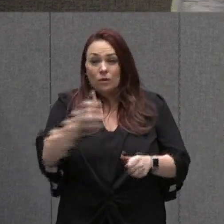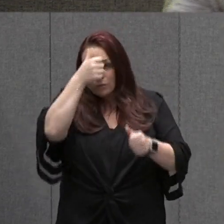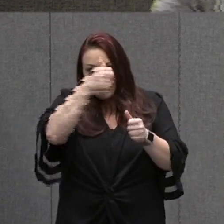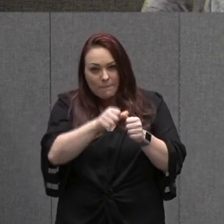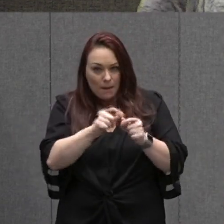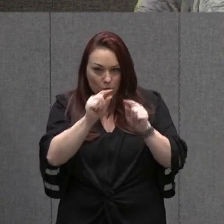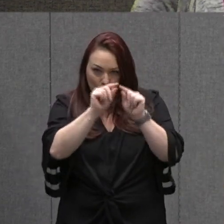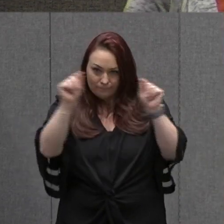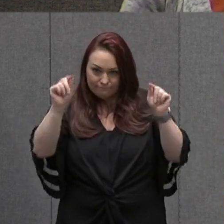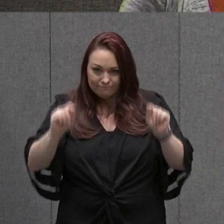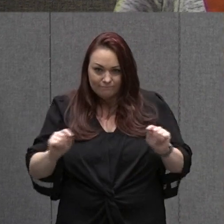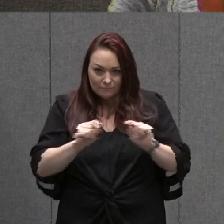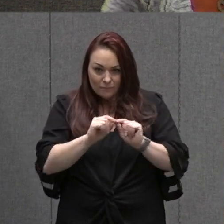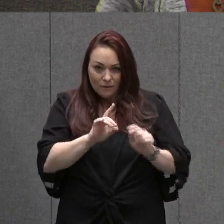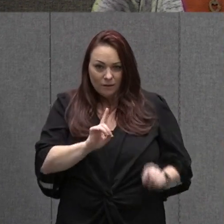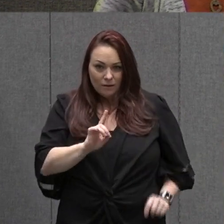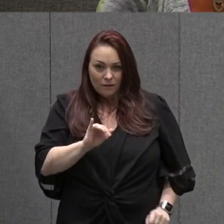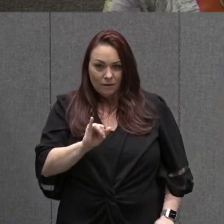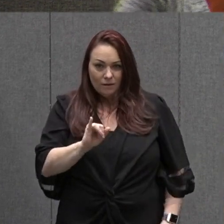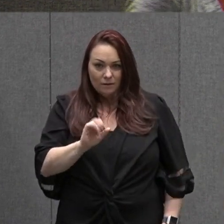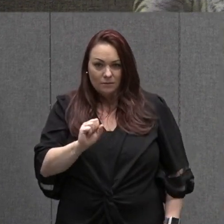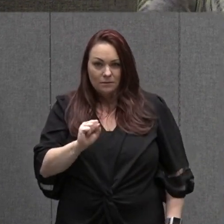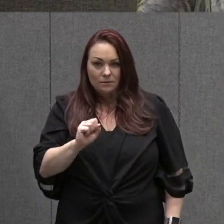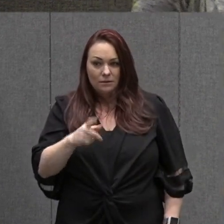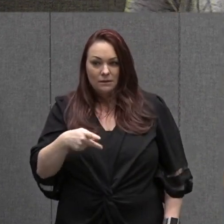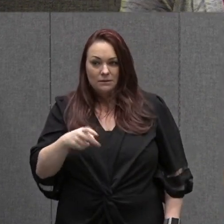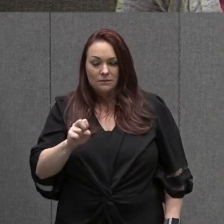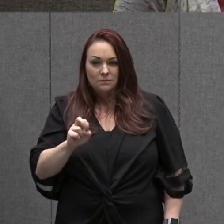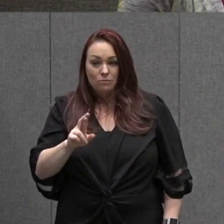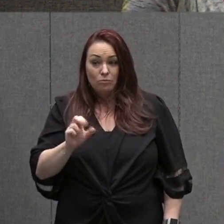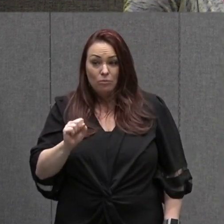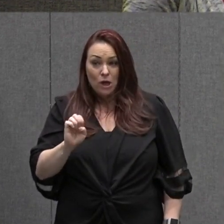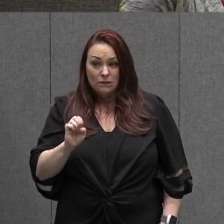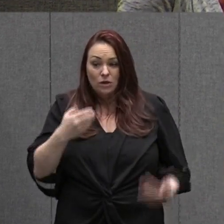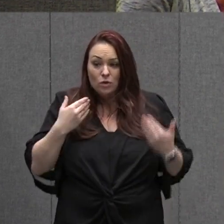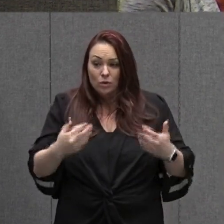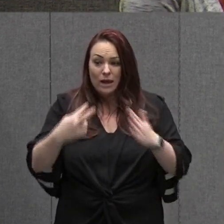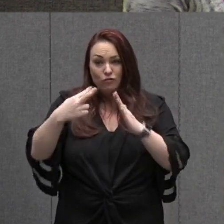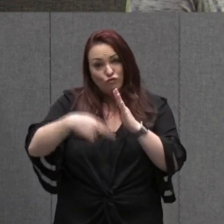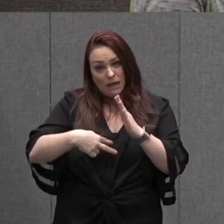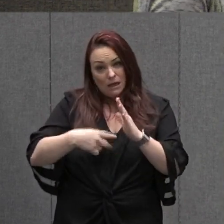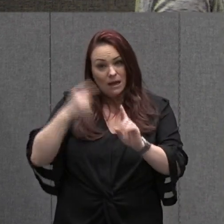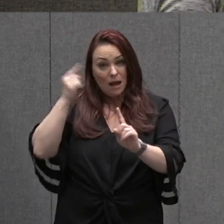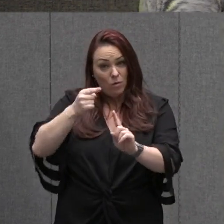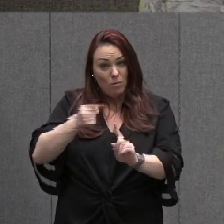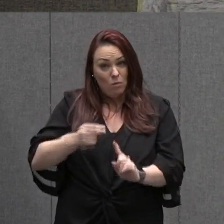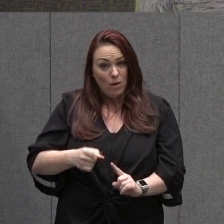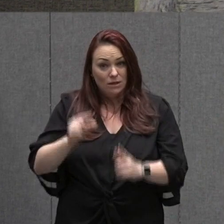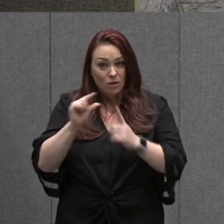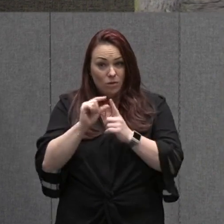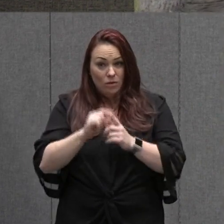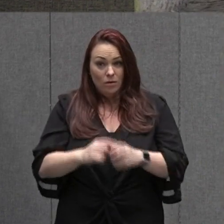have the word disperse hidden in there. You go ahead and read it. I'll point to the words for you.